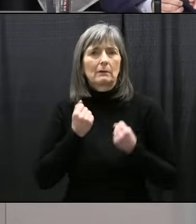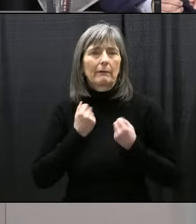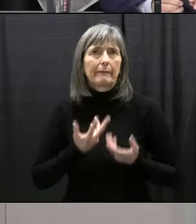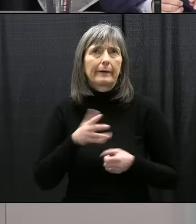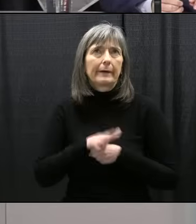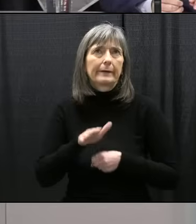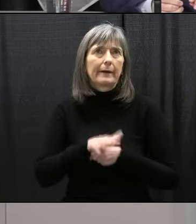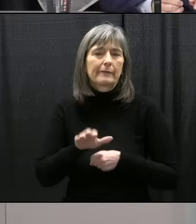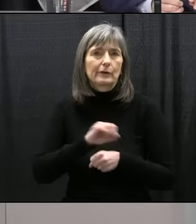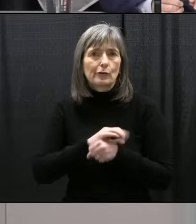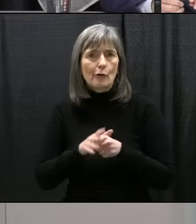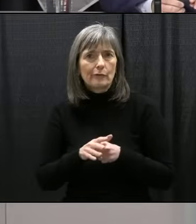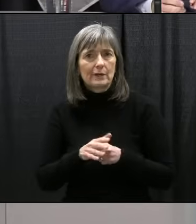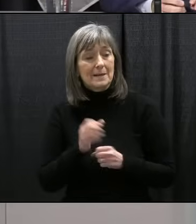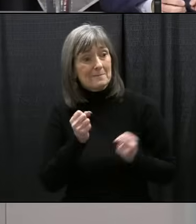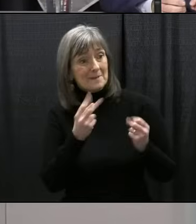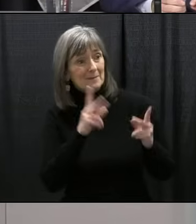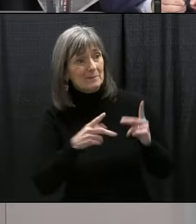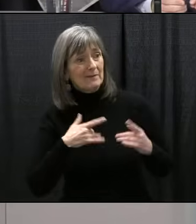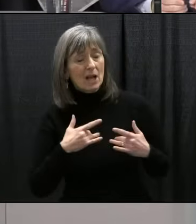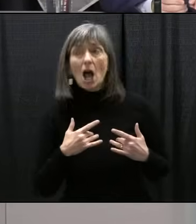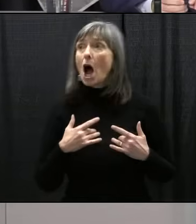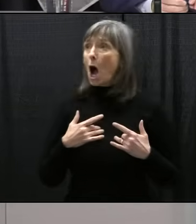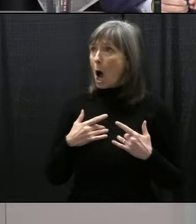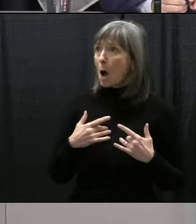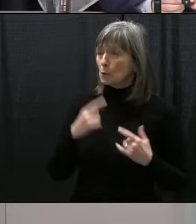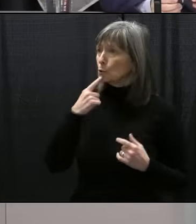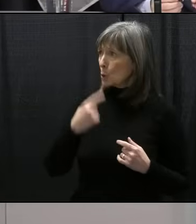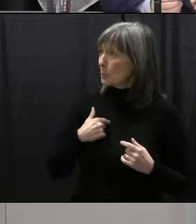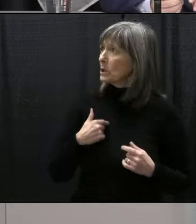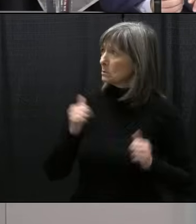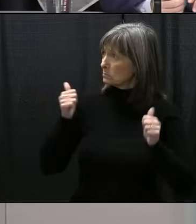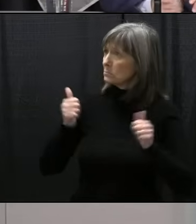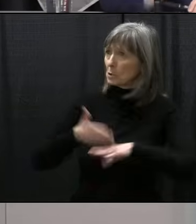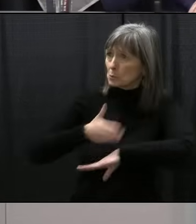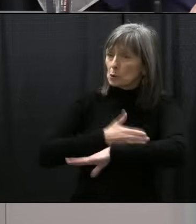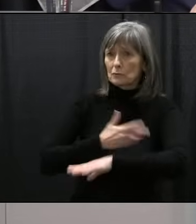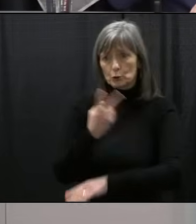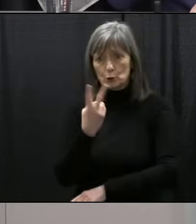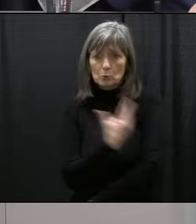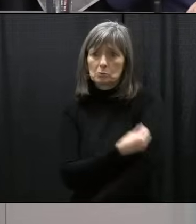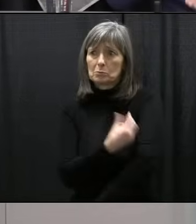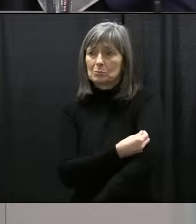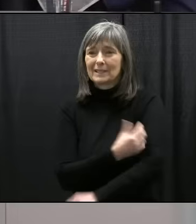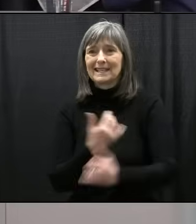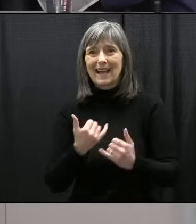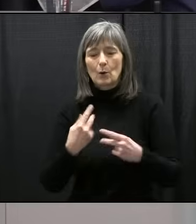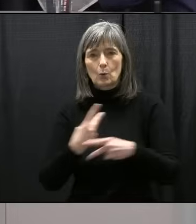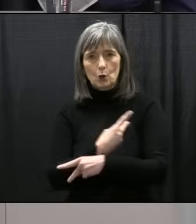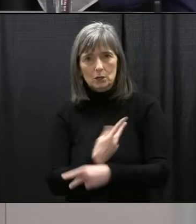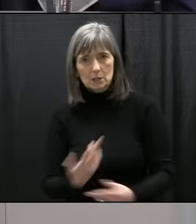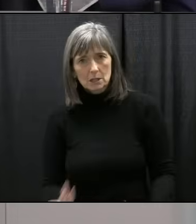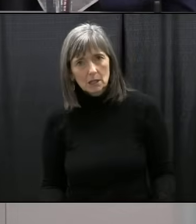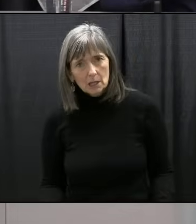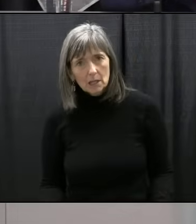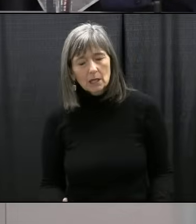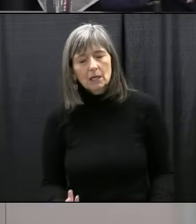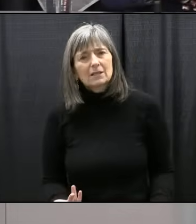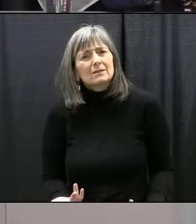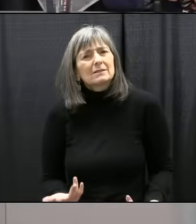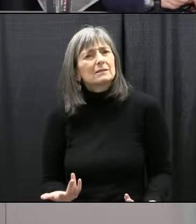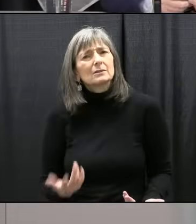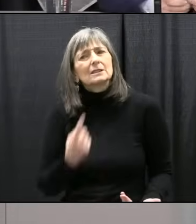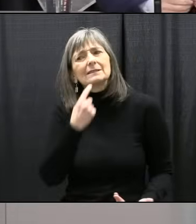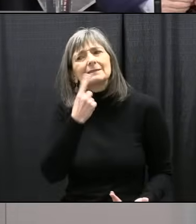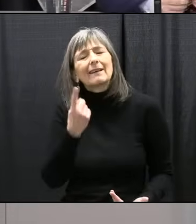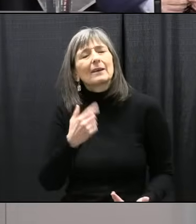like they stepped up, they got their 2 shots, they were promised things were going to get better, and now they're getting worse. What's your message for people